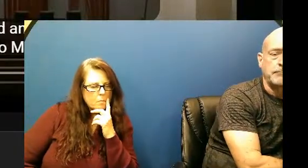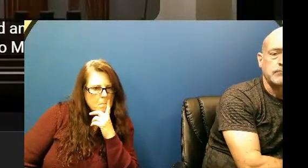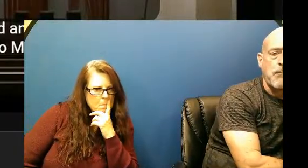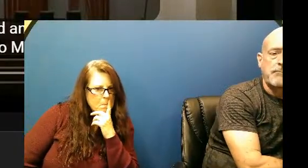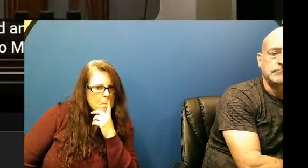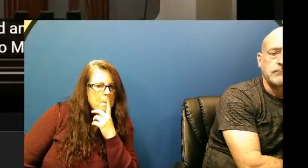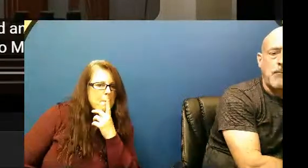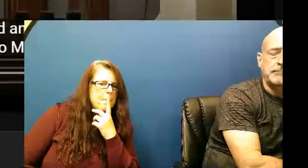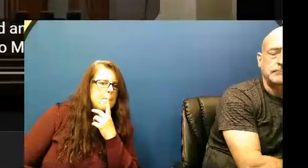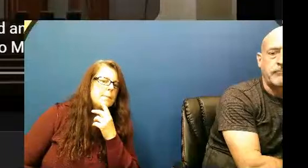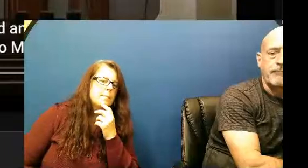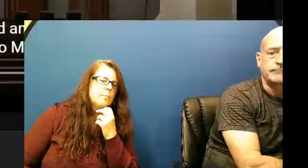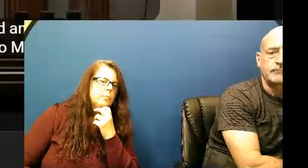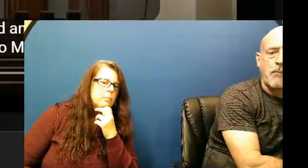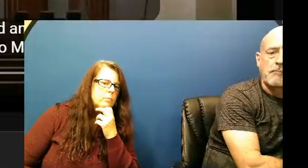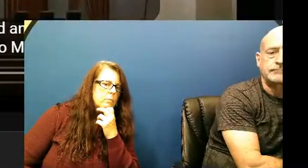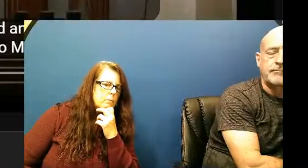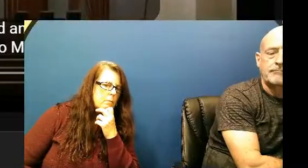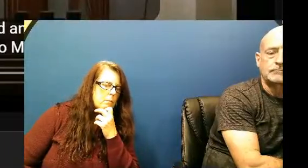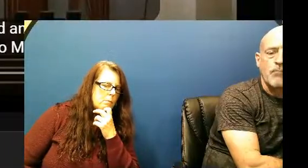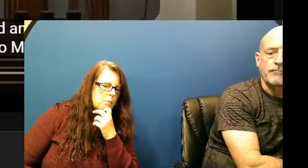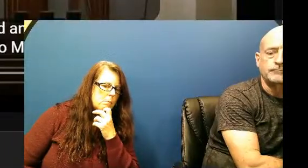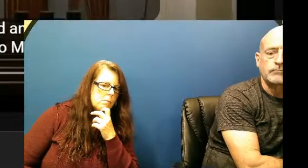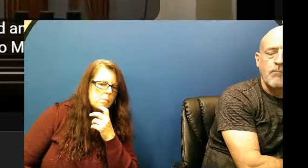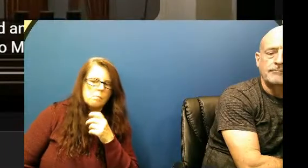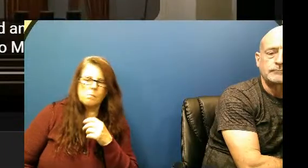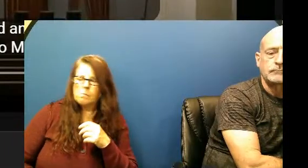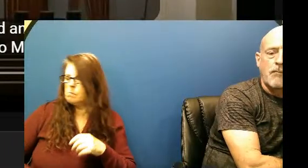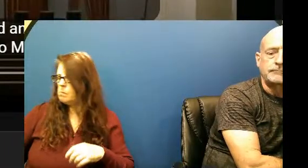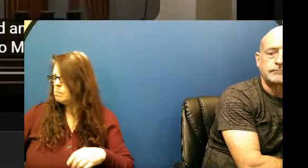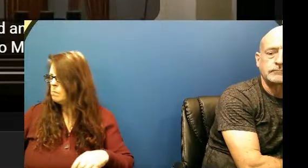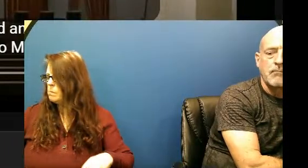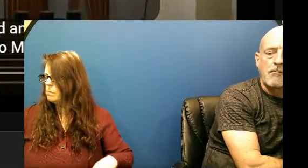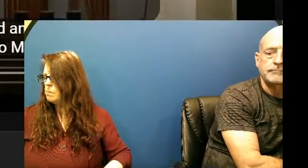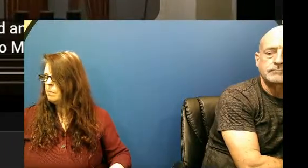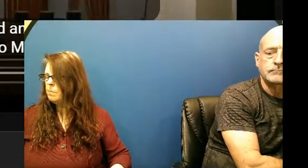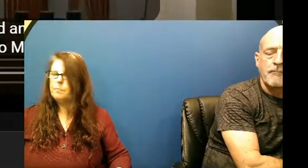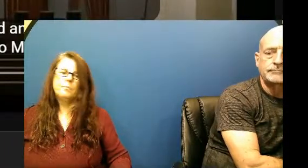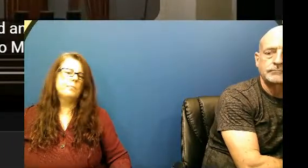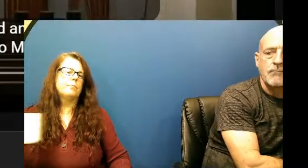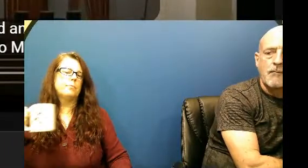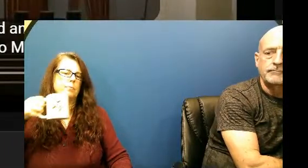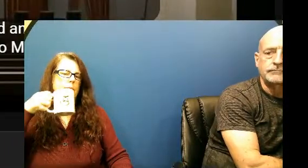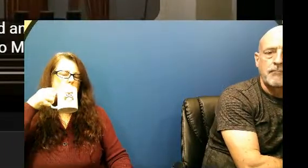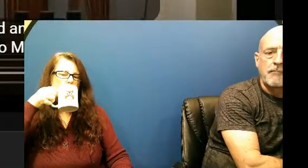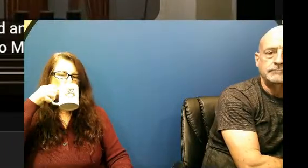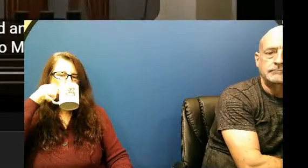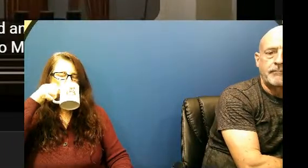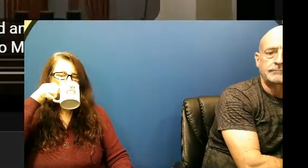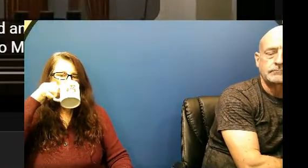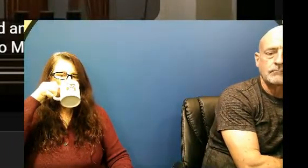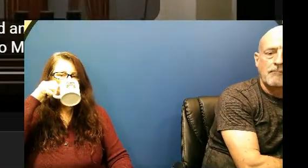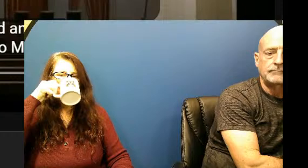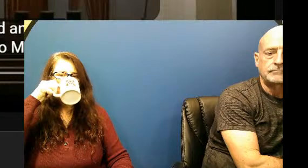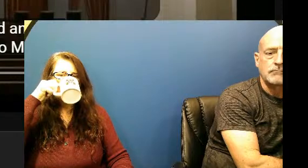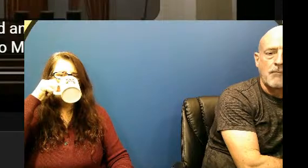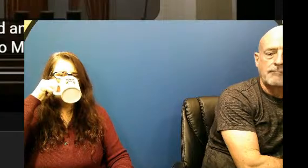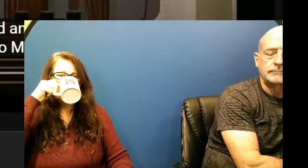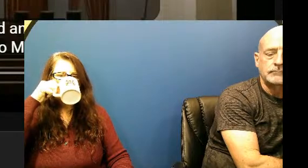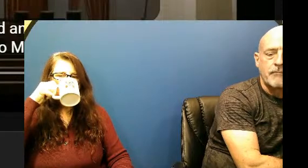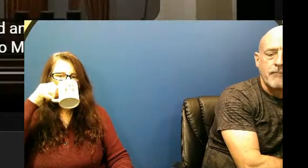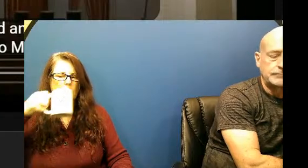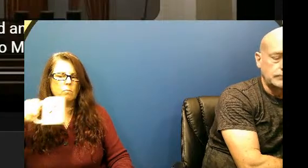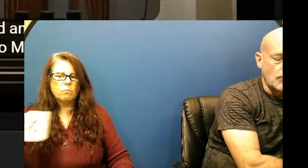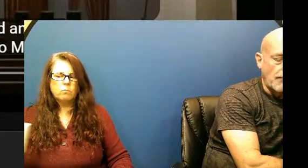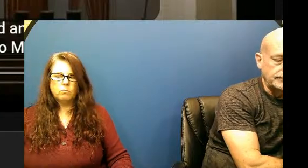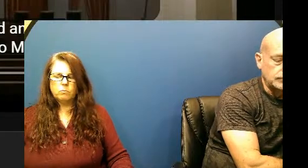unconstitutional. But even if you could get to that, Justice Jackson, I do grant that data security and the way Justice Kavanaugh spelled it out is compelling. That